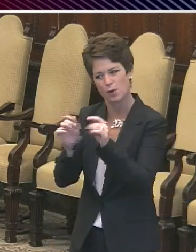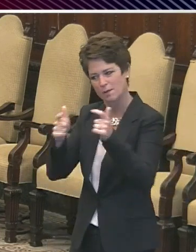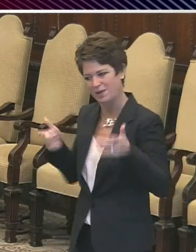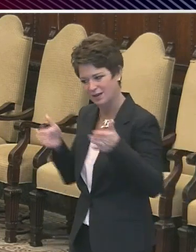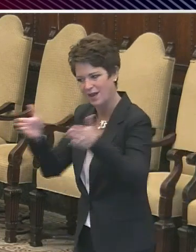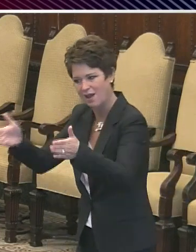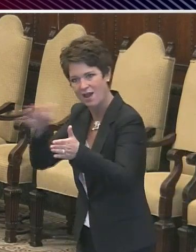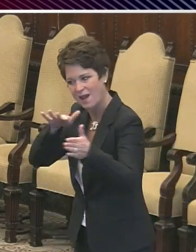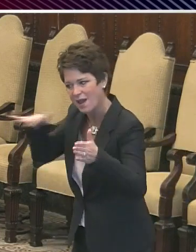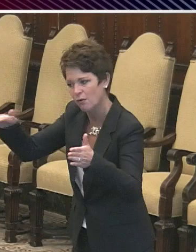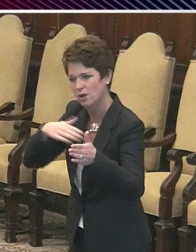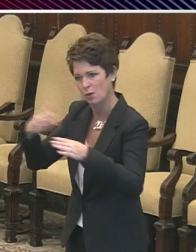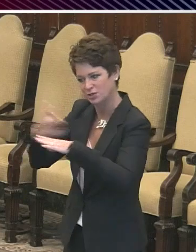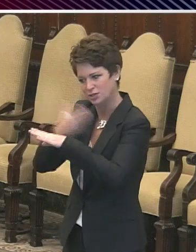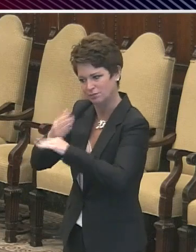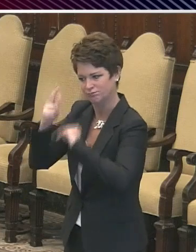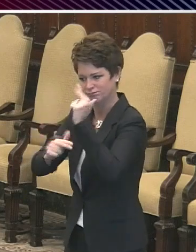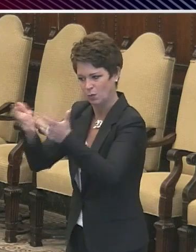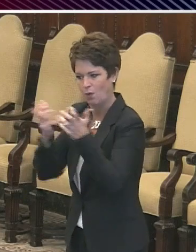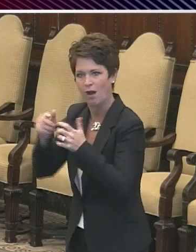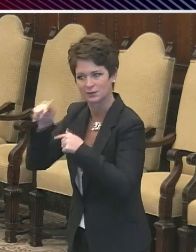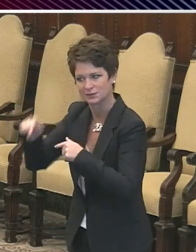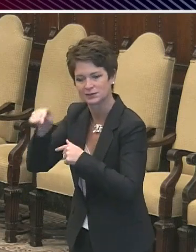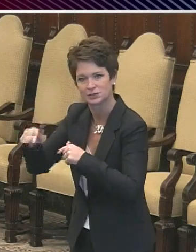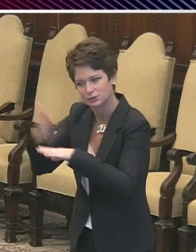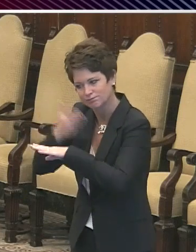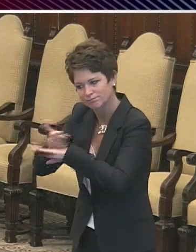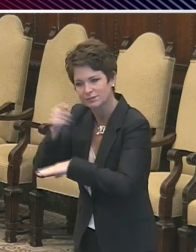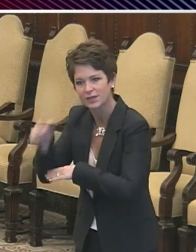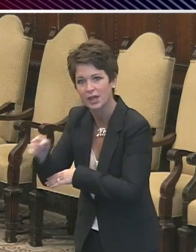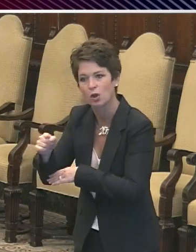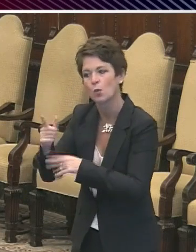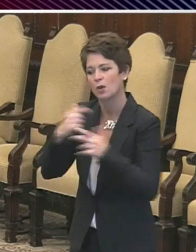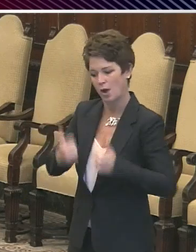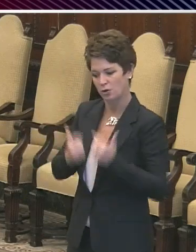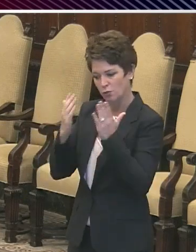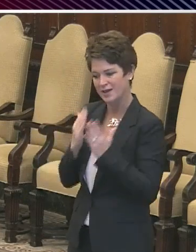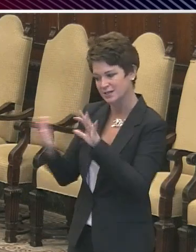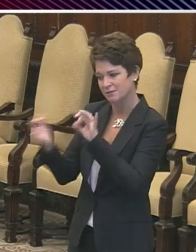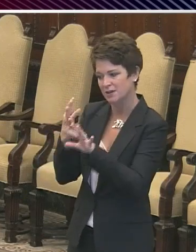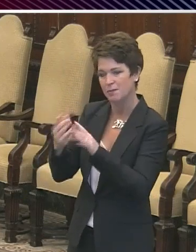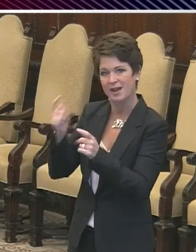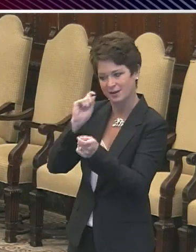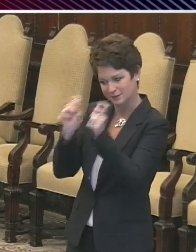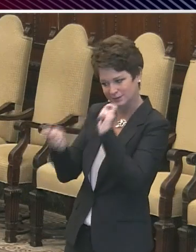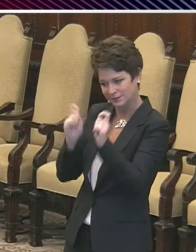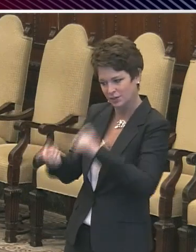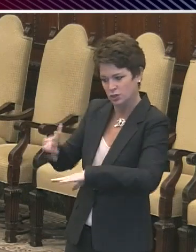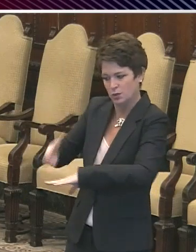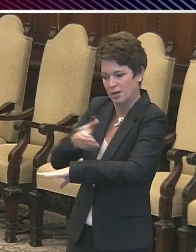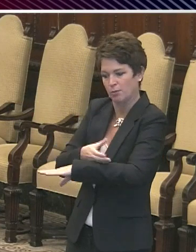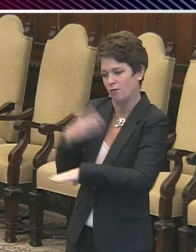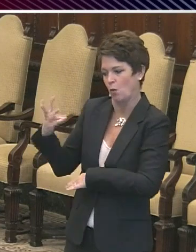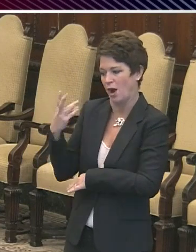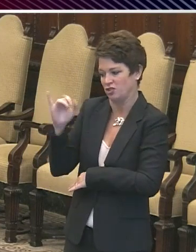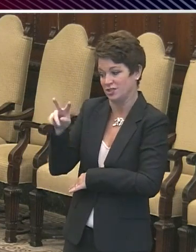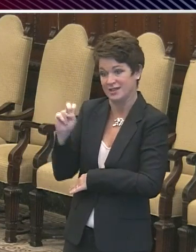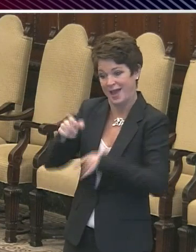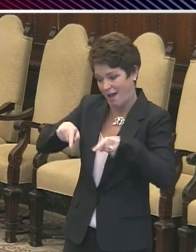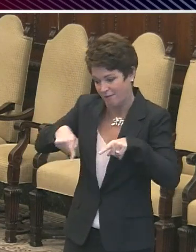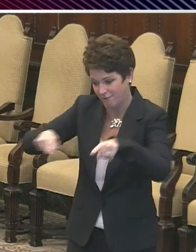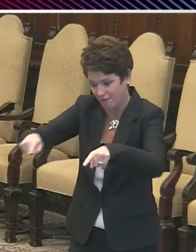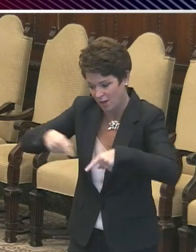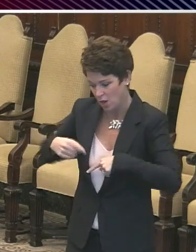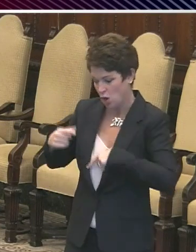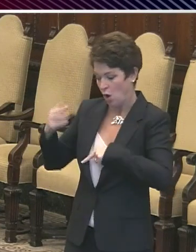the year 2021. Starting today, we are seeking resident feedback on redesign plans for Washington Avenue from 4th Street to